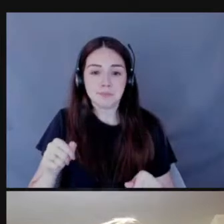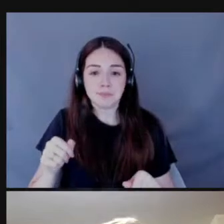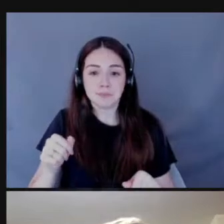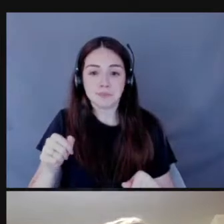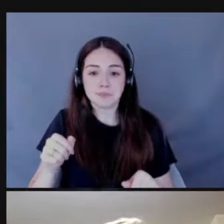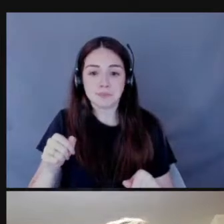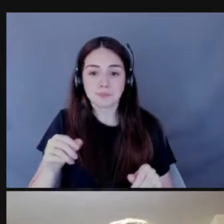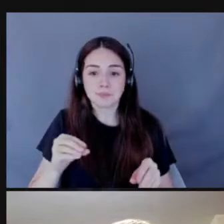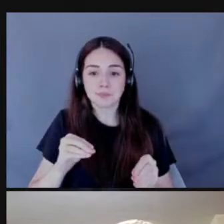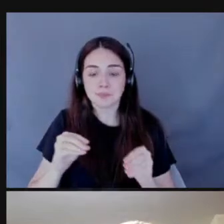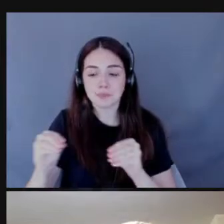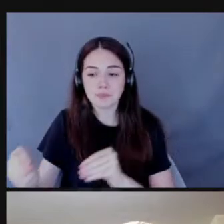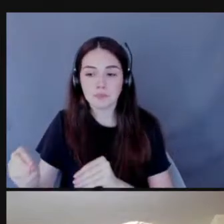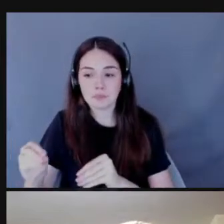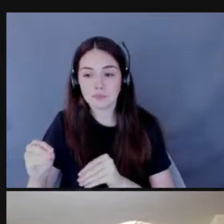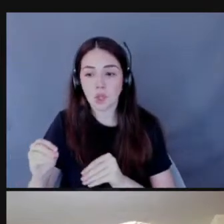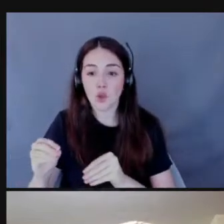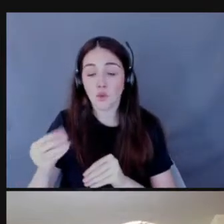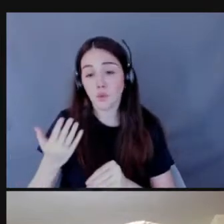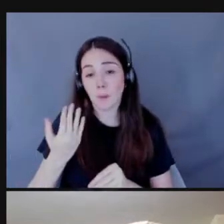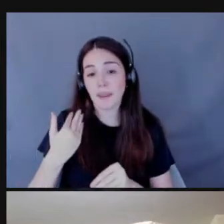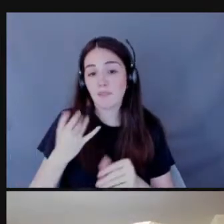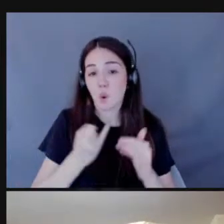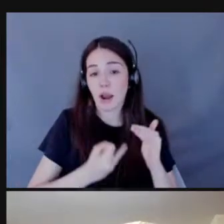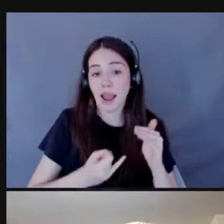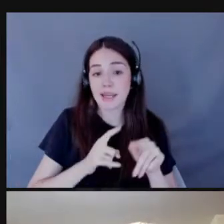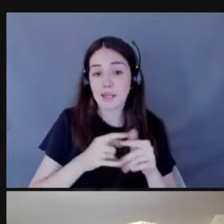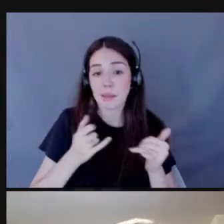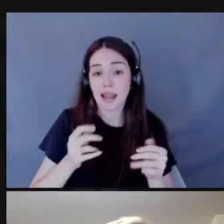once had been kind of isolated. In